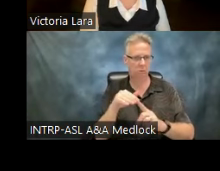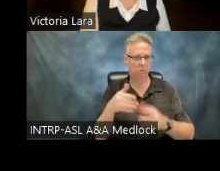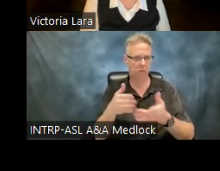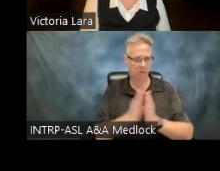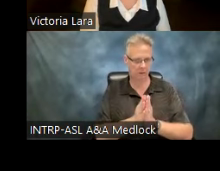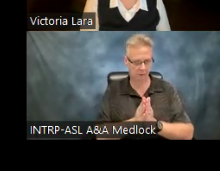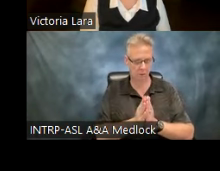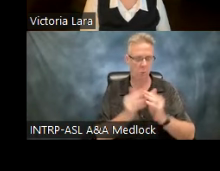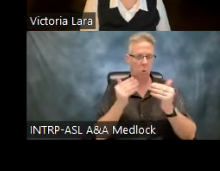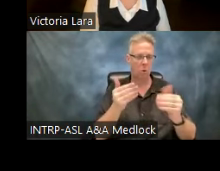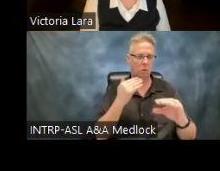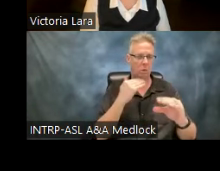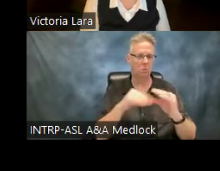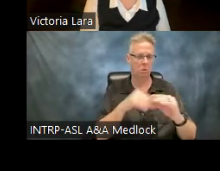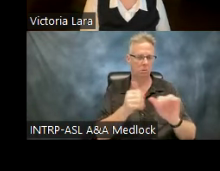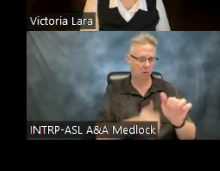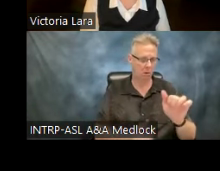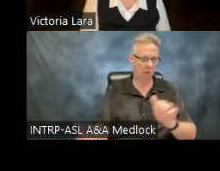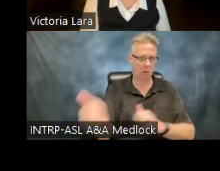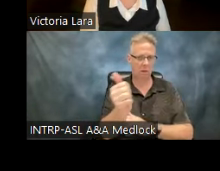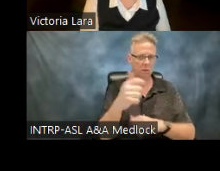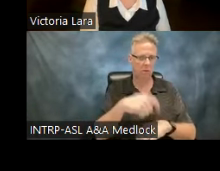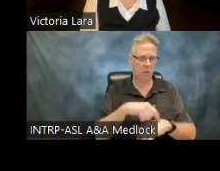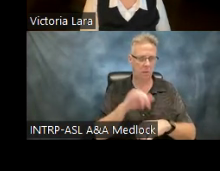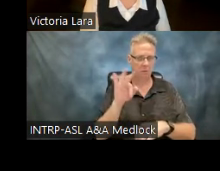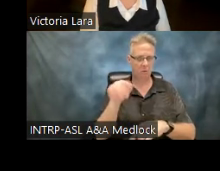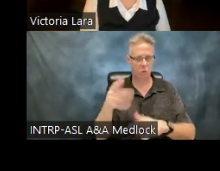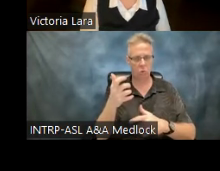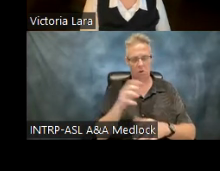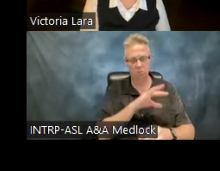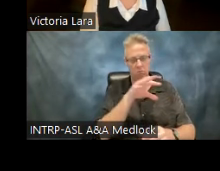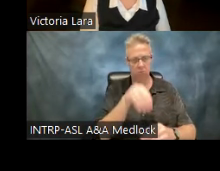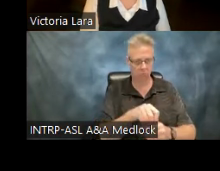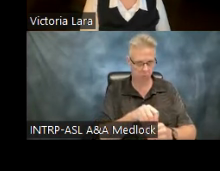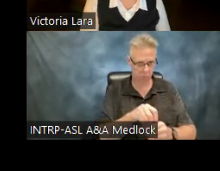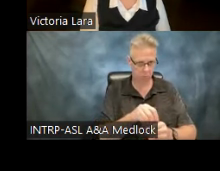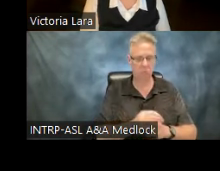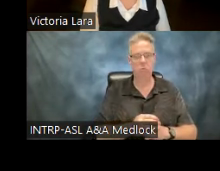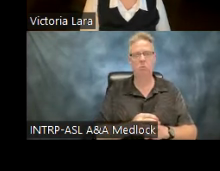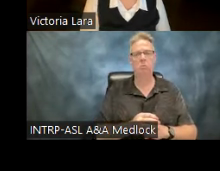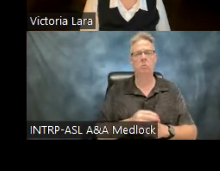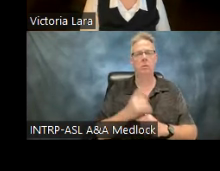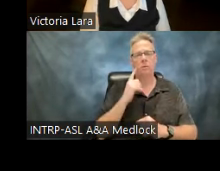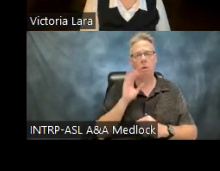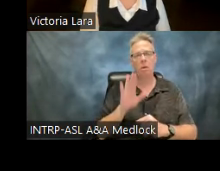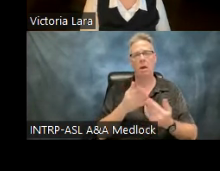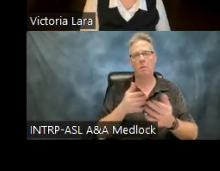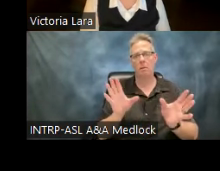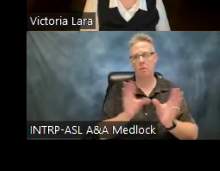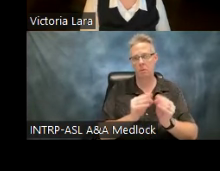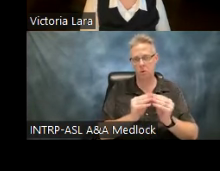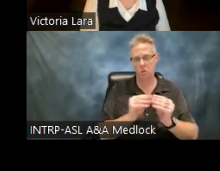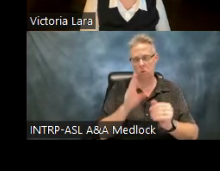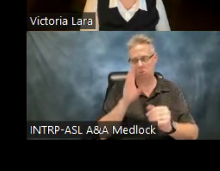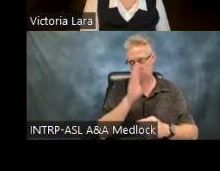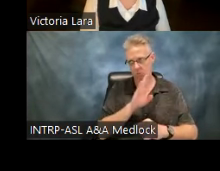in advance of future public meetings, either as a response to a public meeting notice or directly to